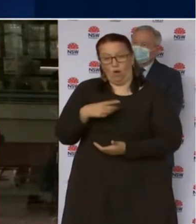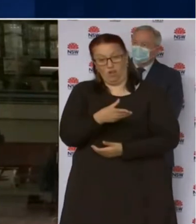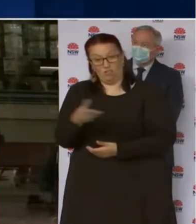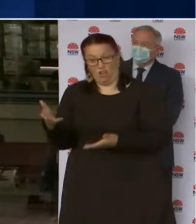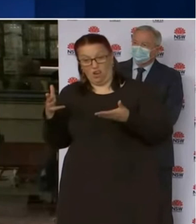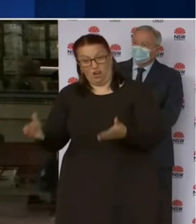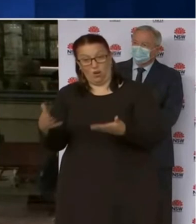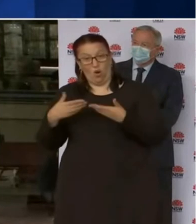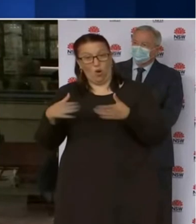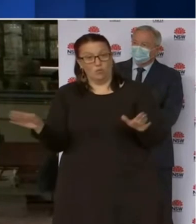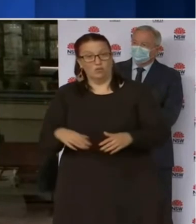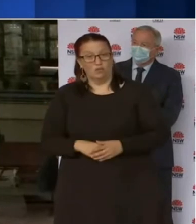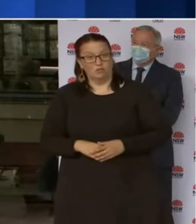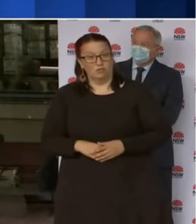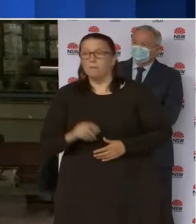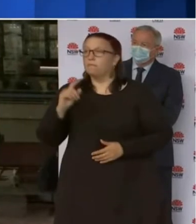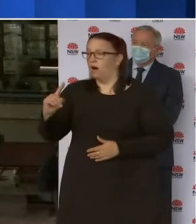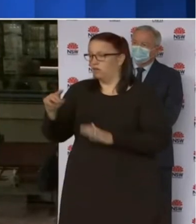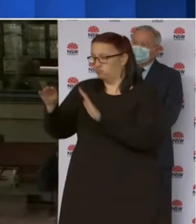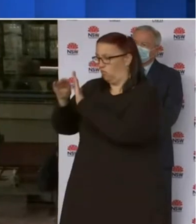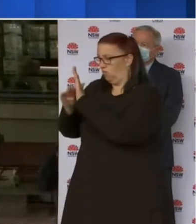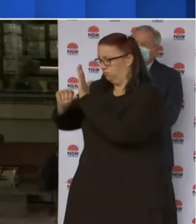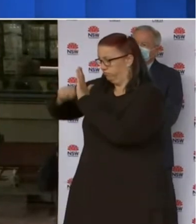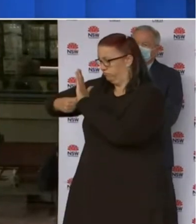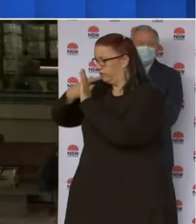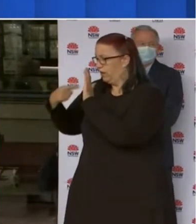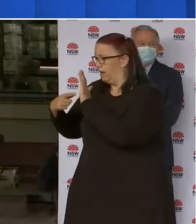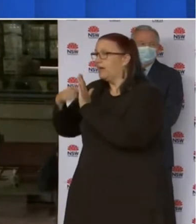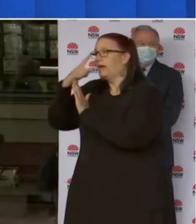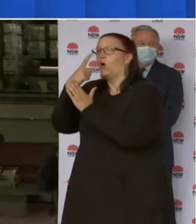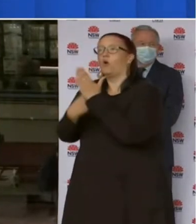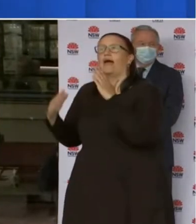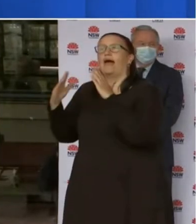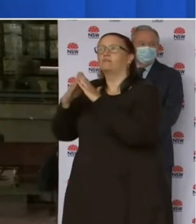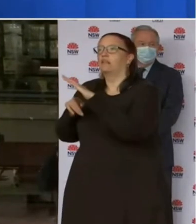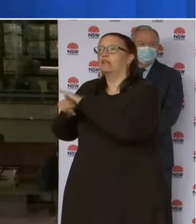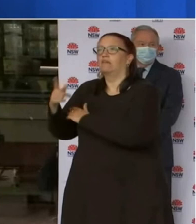essential because clearly there is a lot of essential retail is